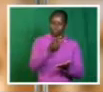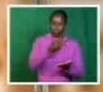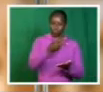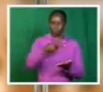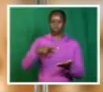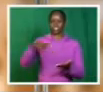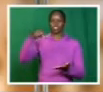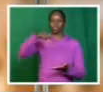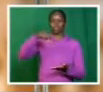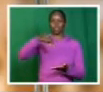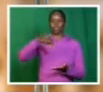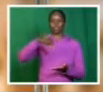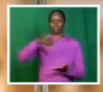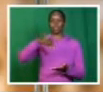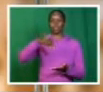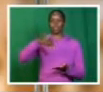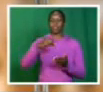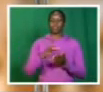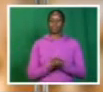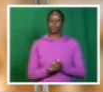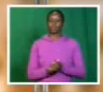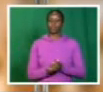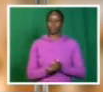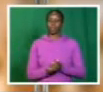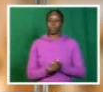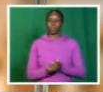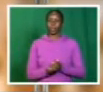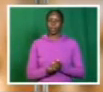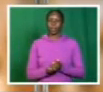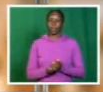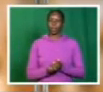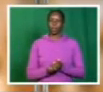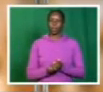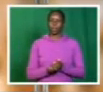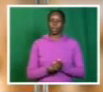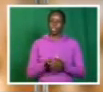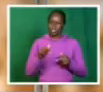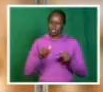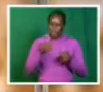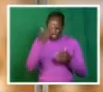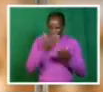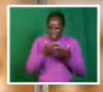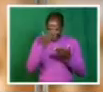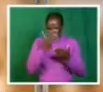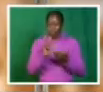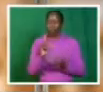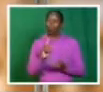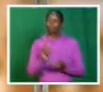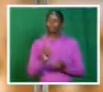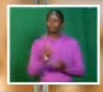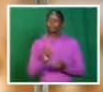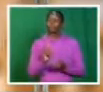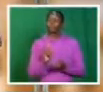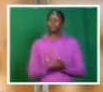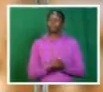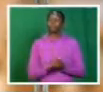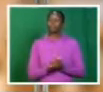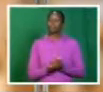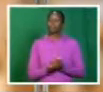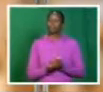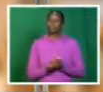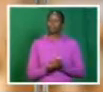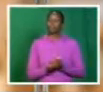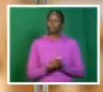of quadratic functions. Yes. Alright, so what are you expecting your Form 5 learner to have learned by the end of this lesson? Okay, at the end of